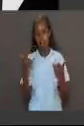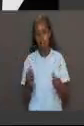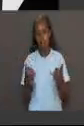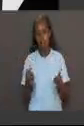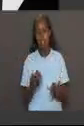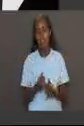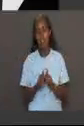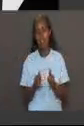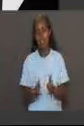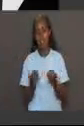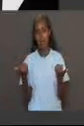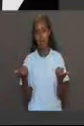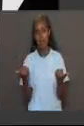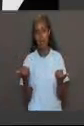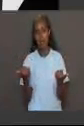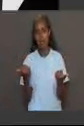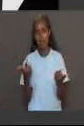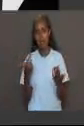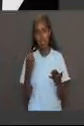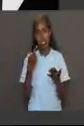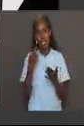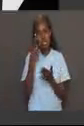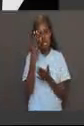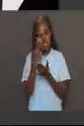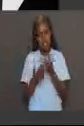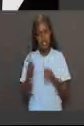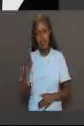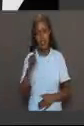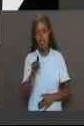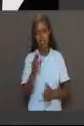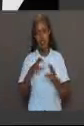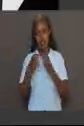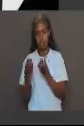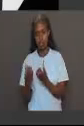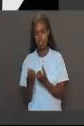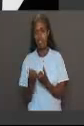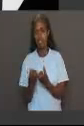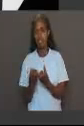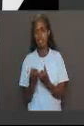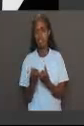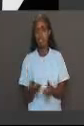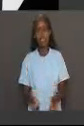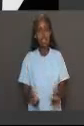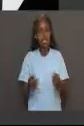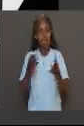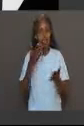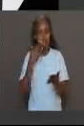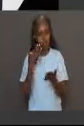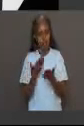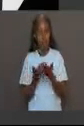game. Is there someone in your class that has a lot of good